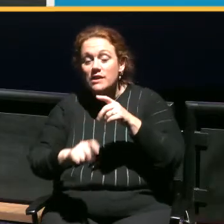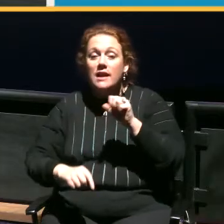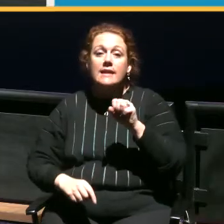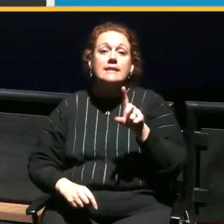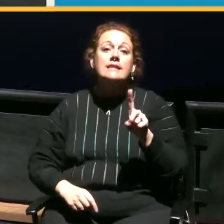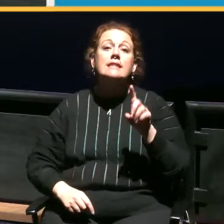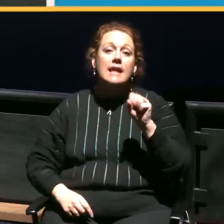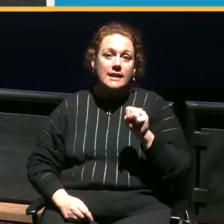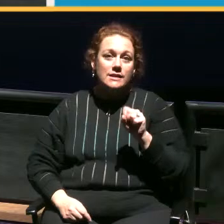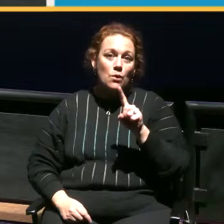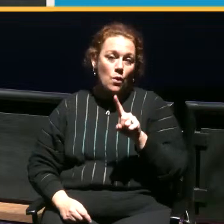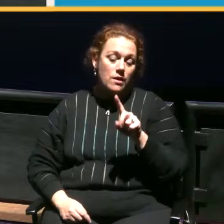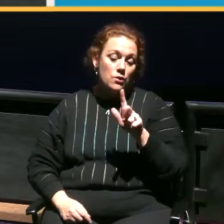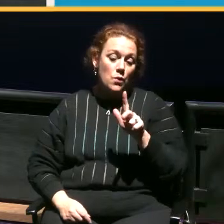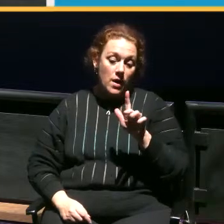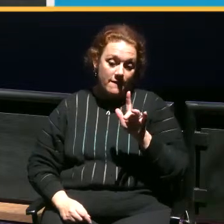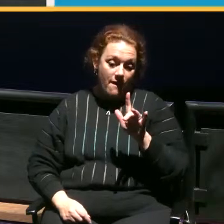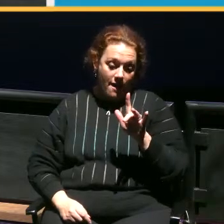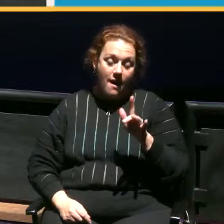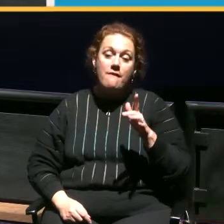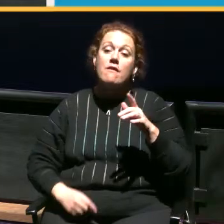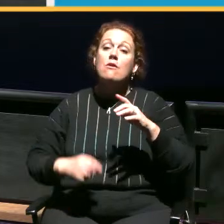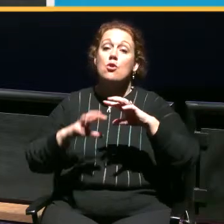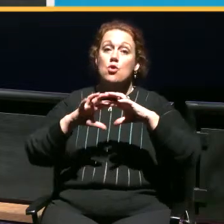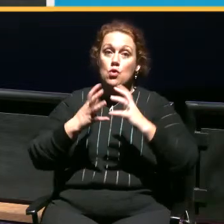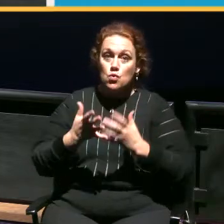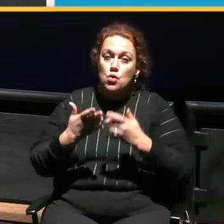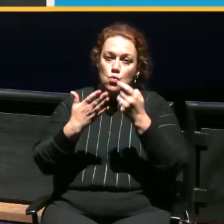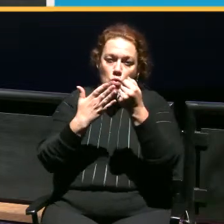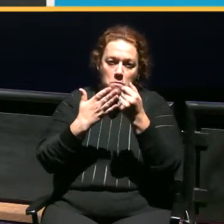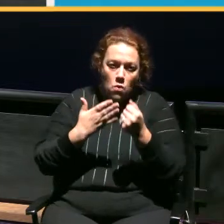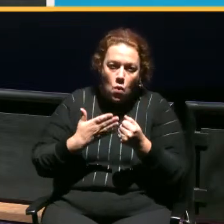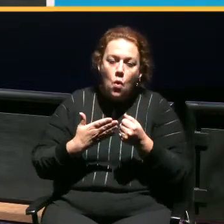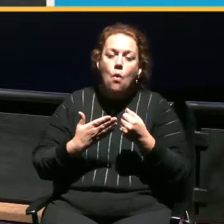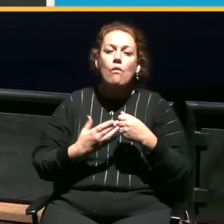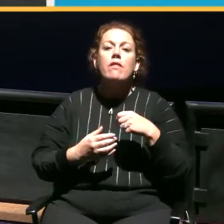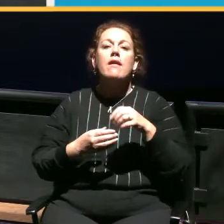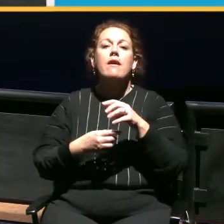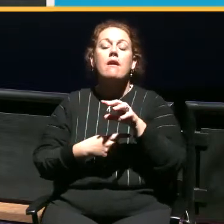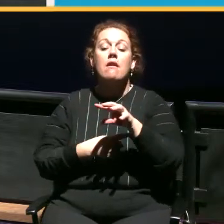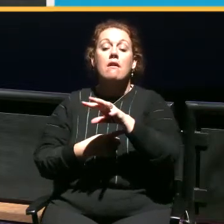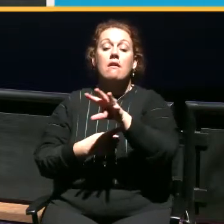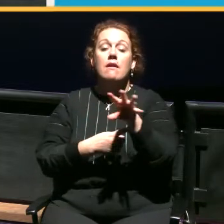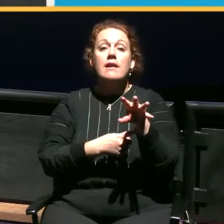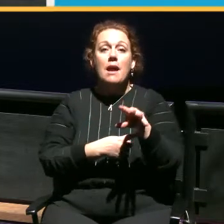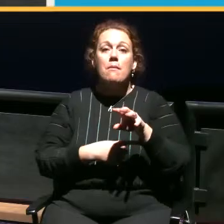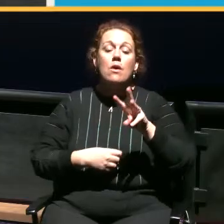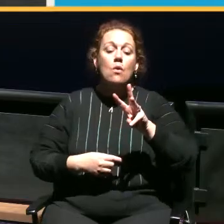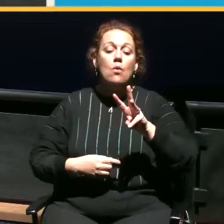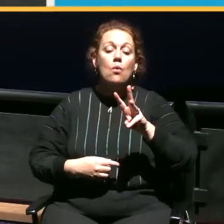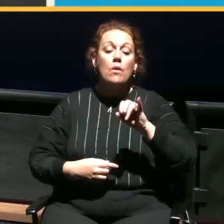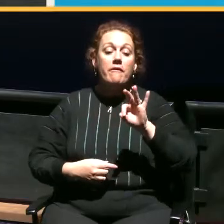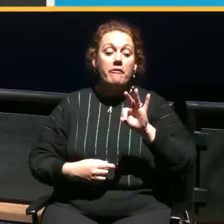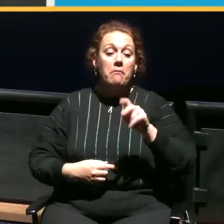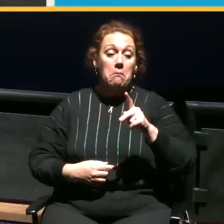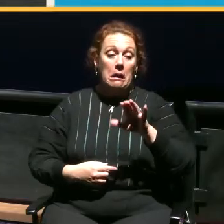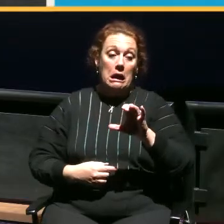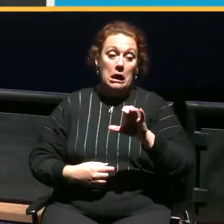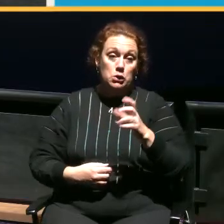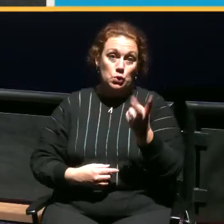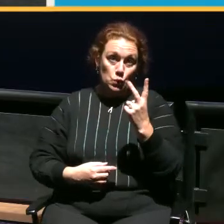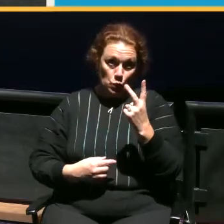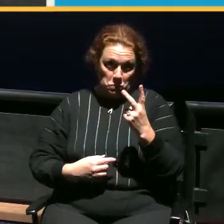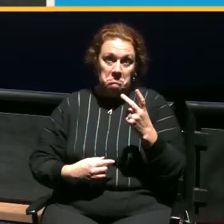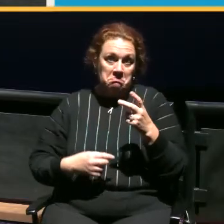STS-125, the crew removed the wide planetary camera, referred to as WIFPIC-2, and the